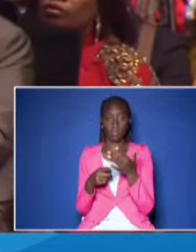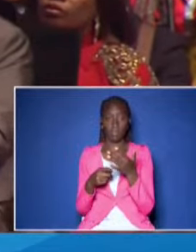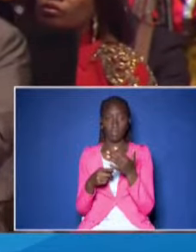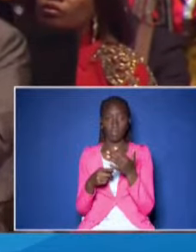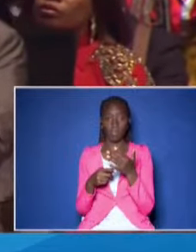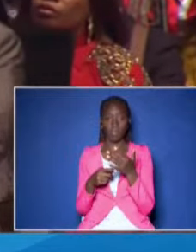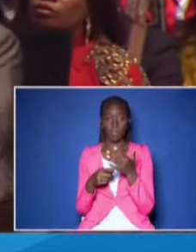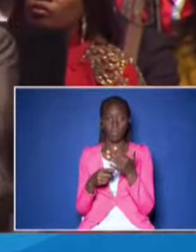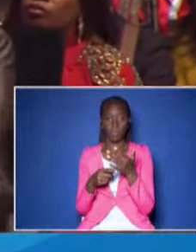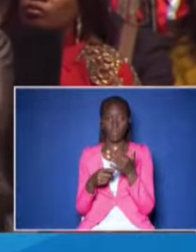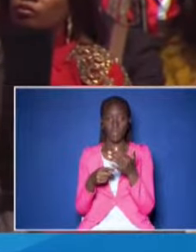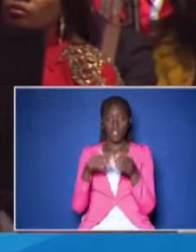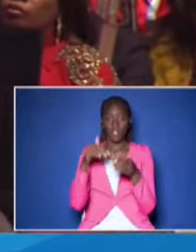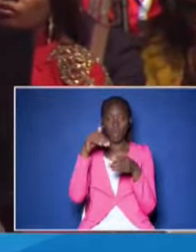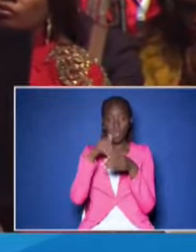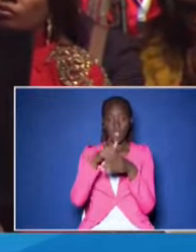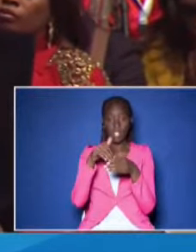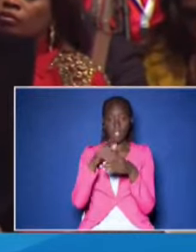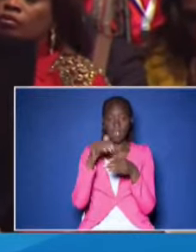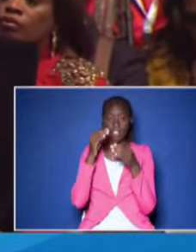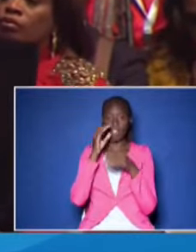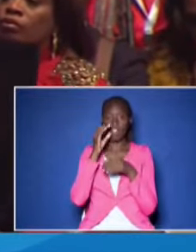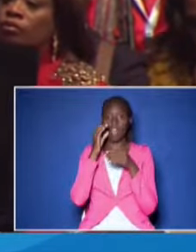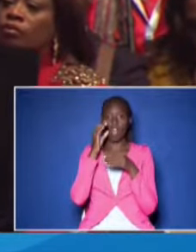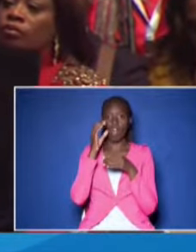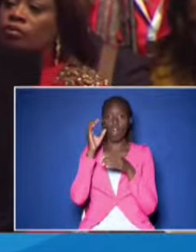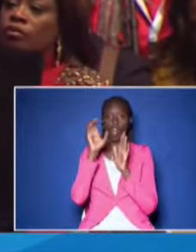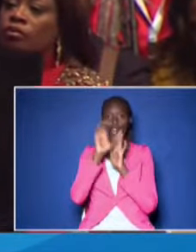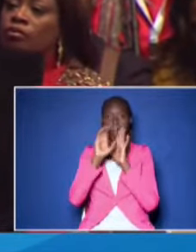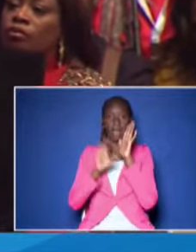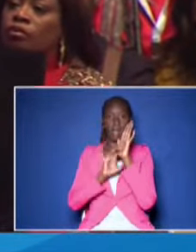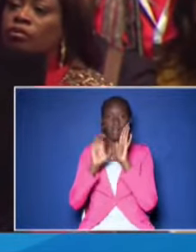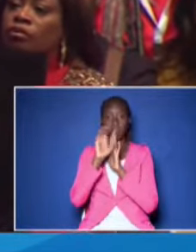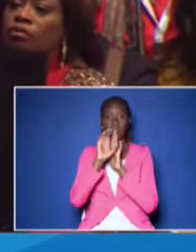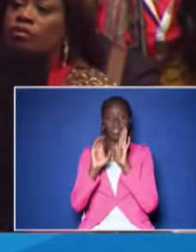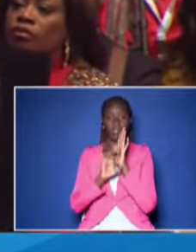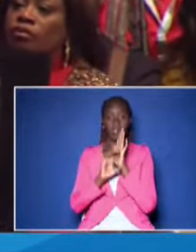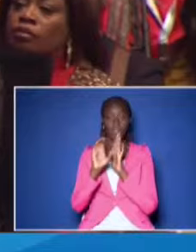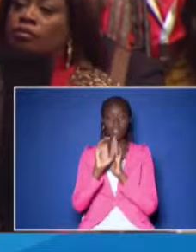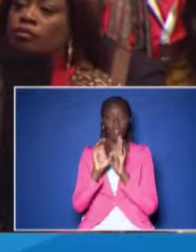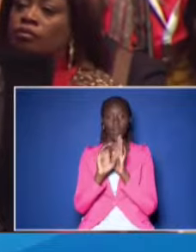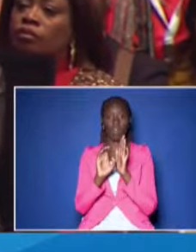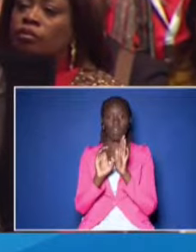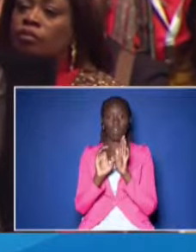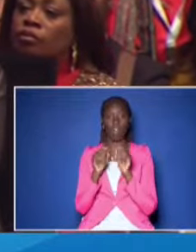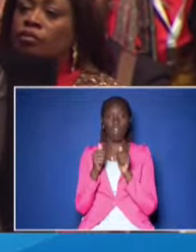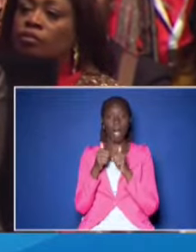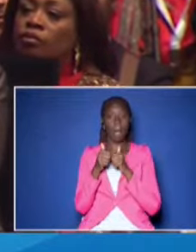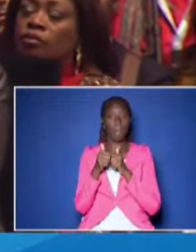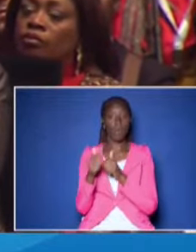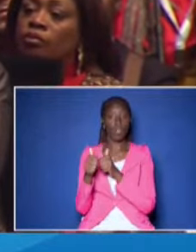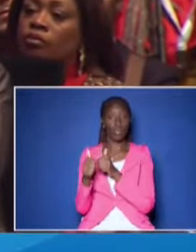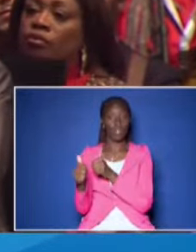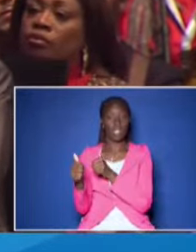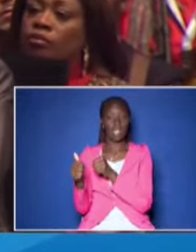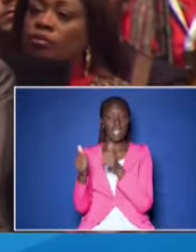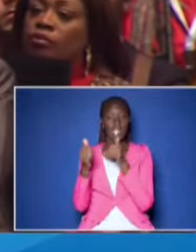Testament and the Commandments of us the apostles